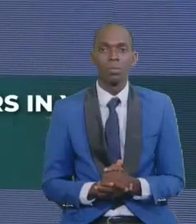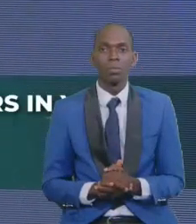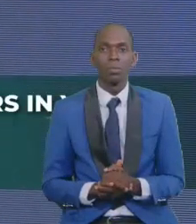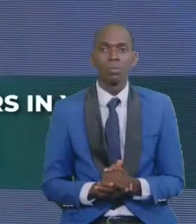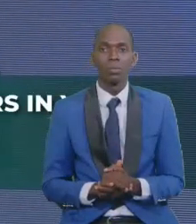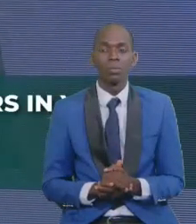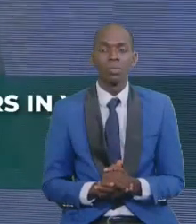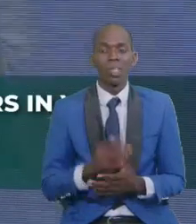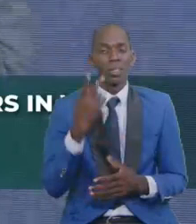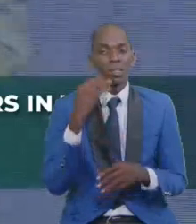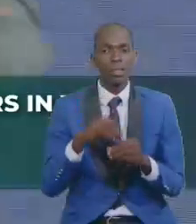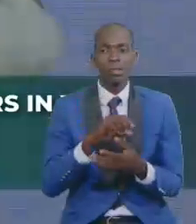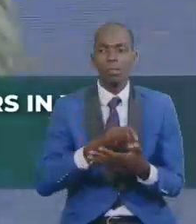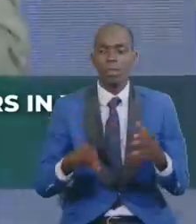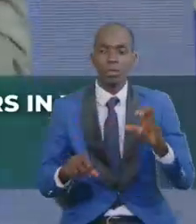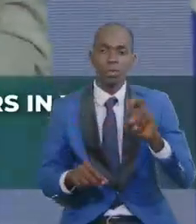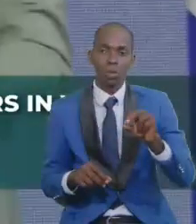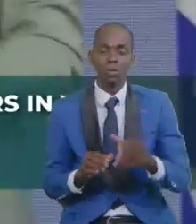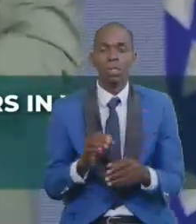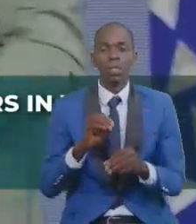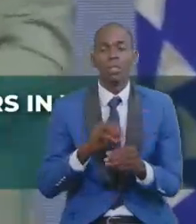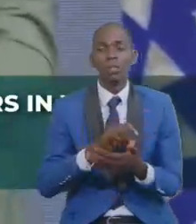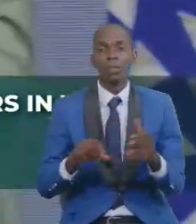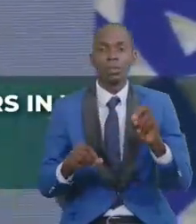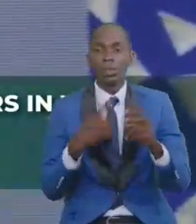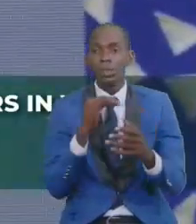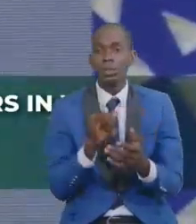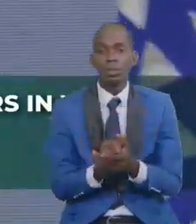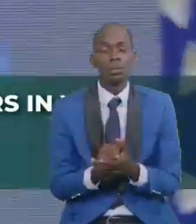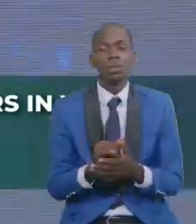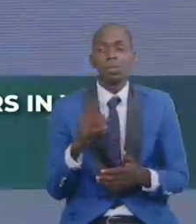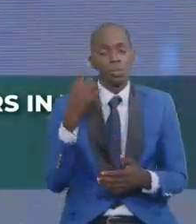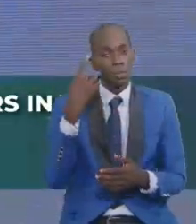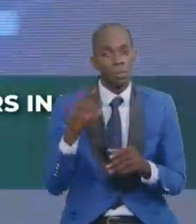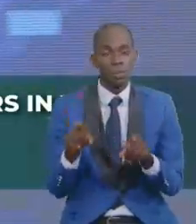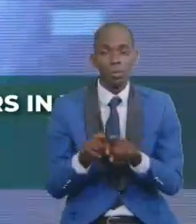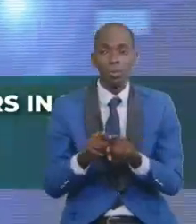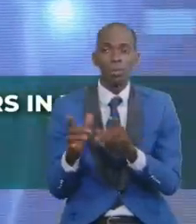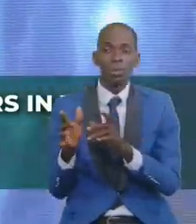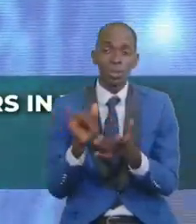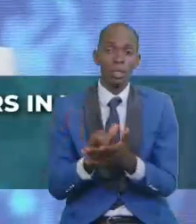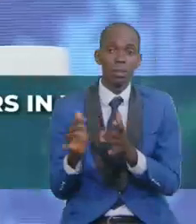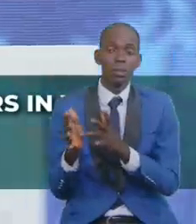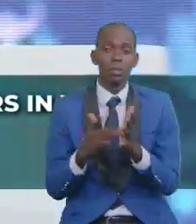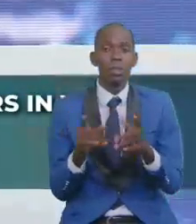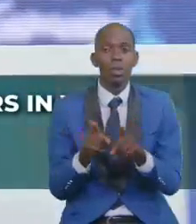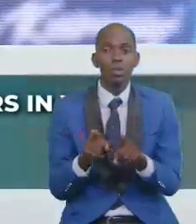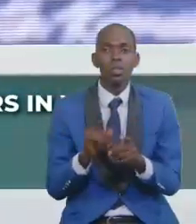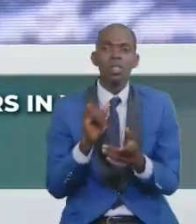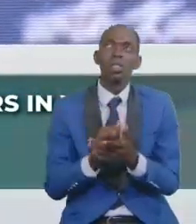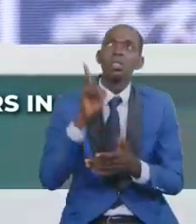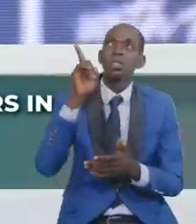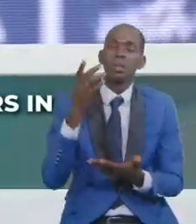Look at verse 12. In verse 12 it says, wherefore Jesus also, that he might sanctify